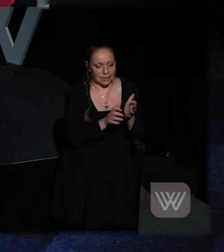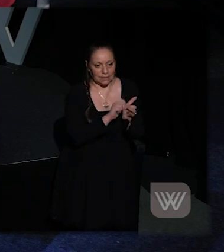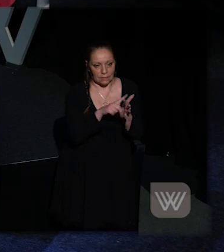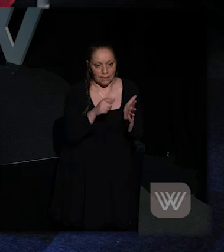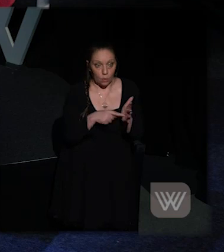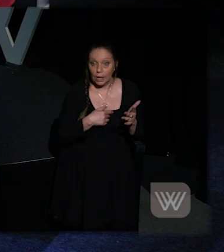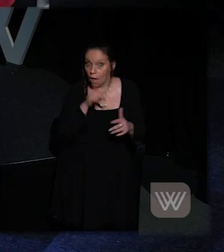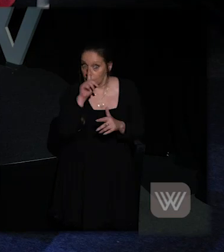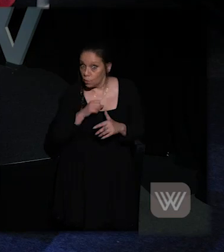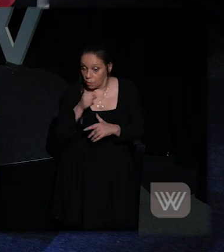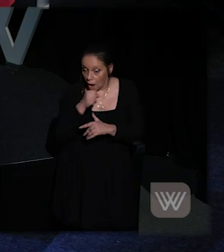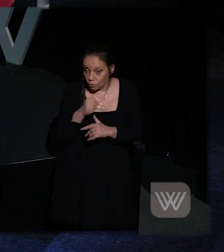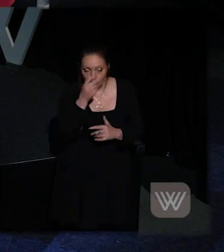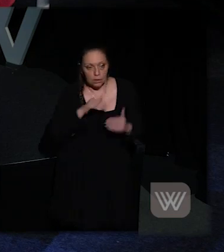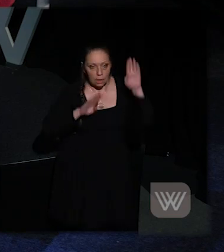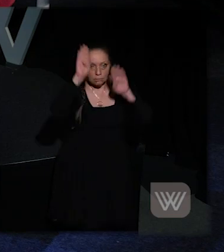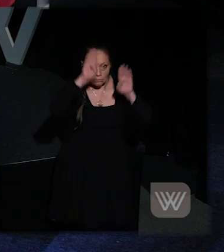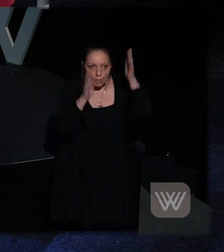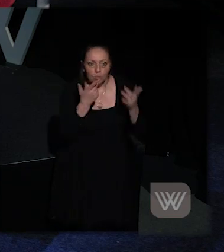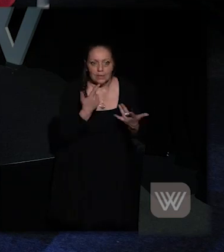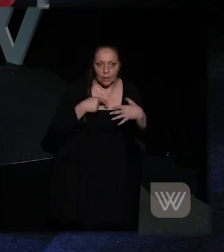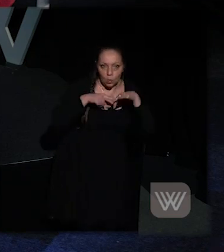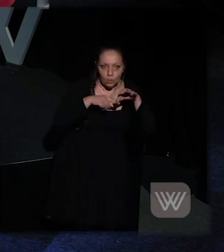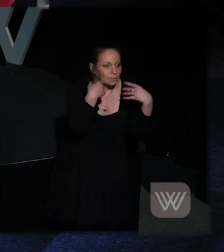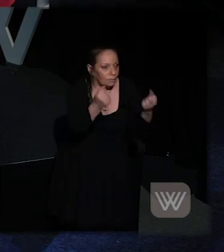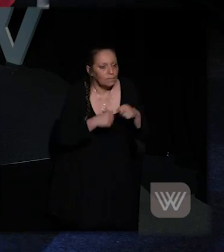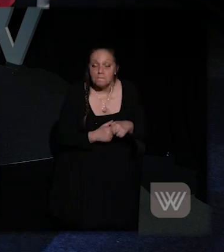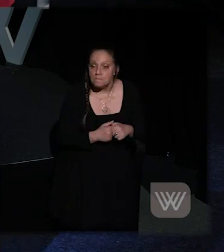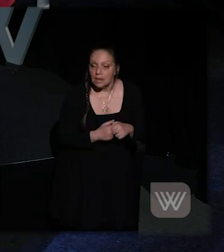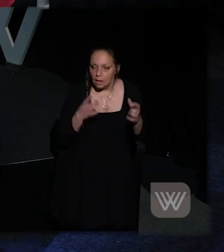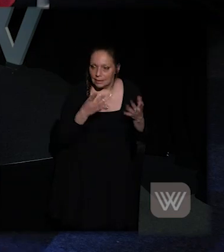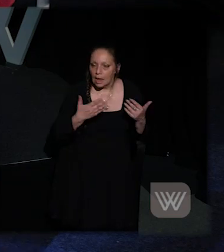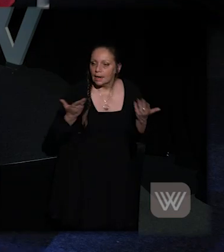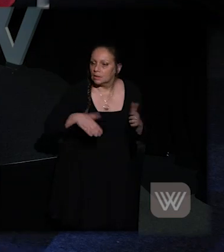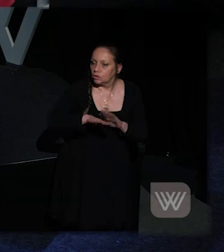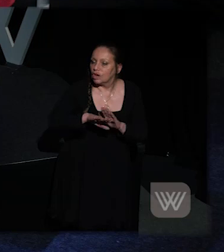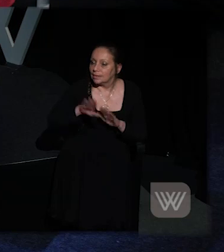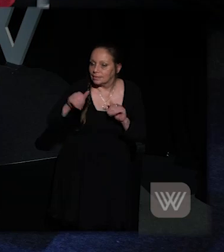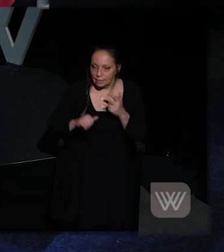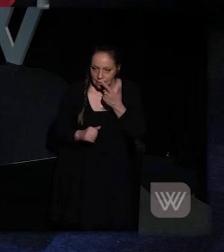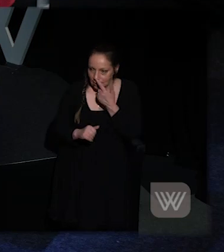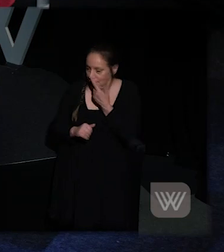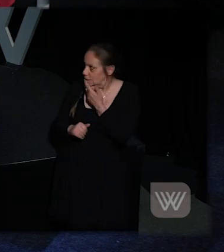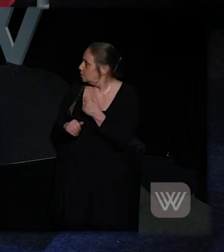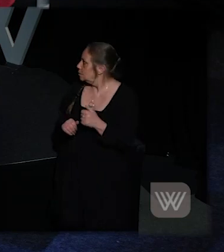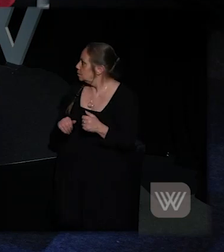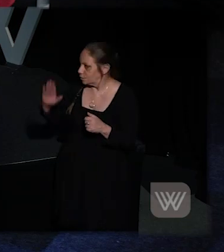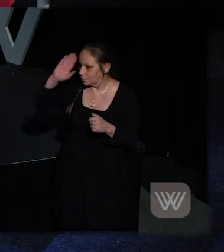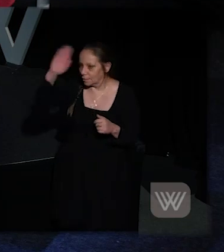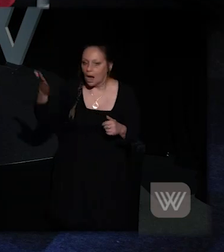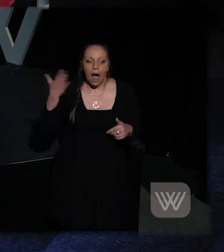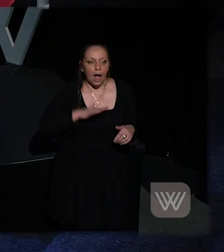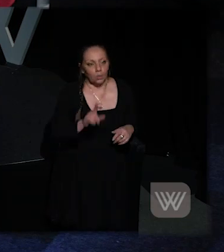some people with microphones, so please throw up your hand in the air if you've got a question. We're going to start over here on the right. Yeah. Hi. I just